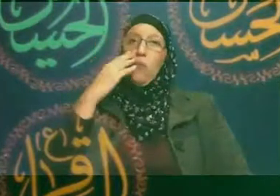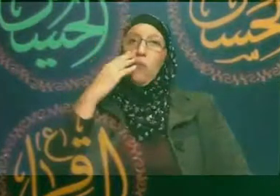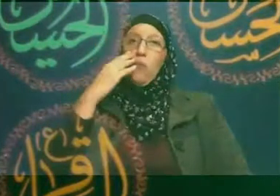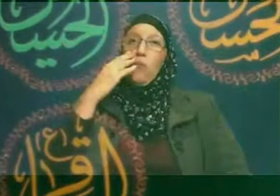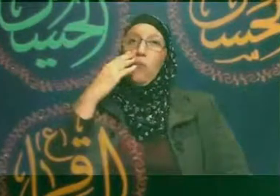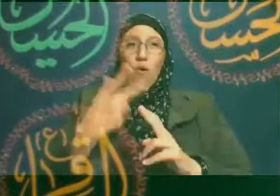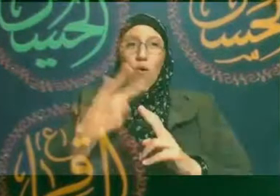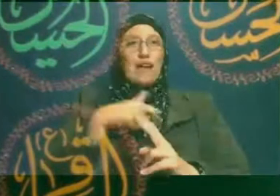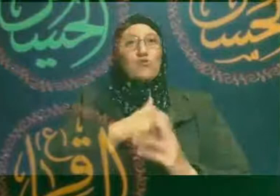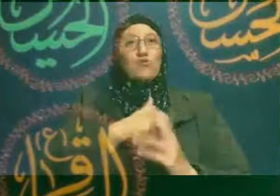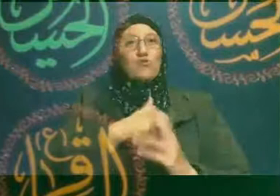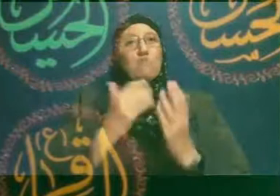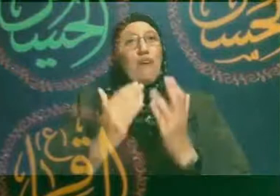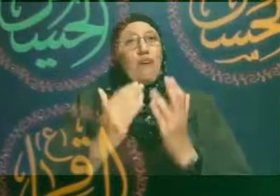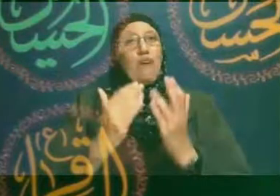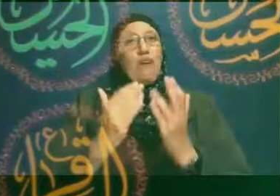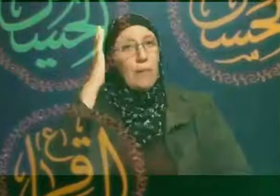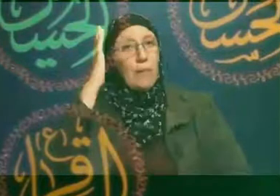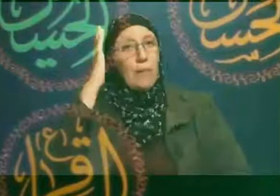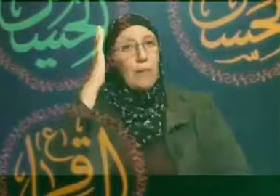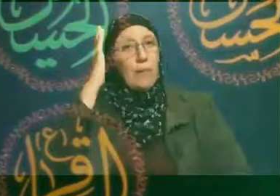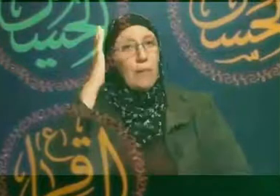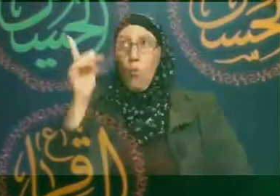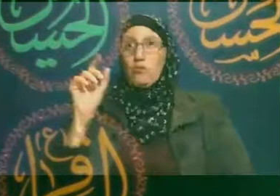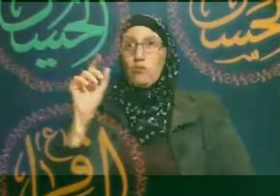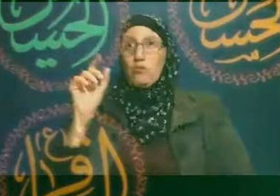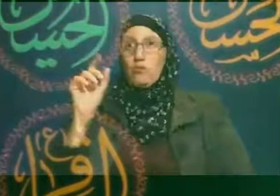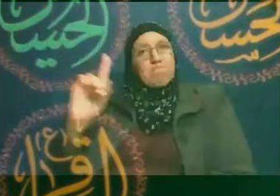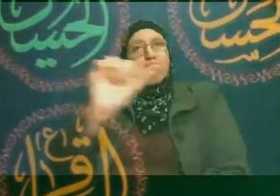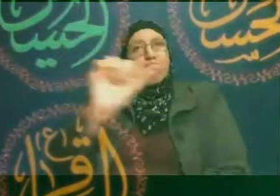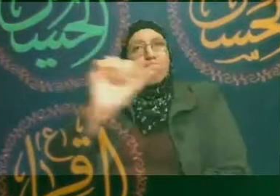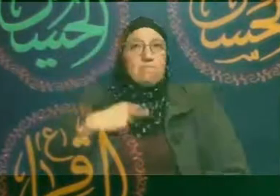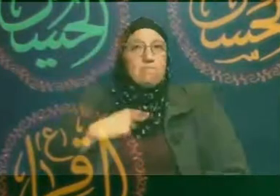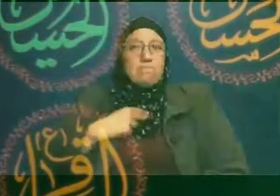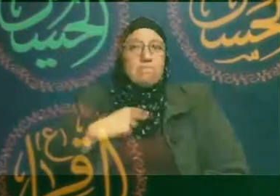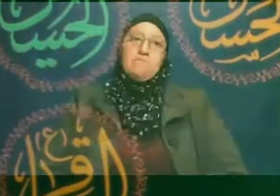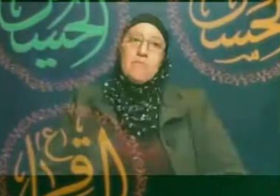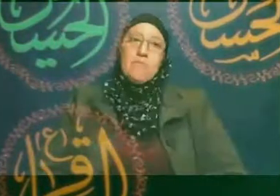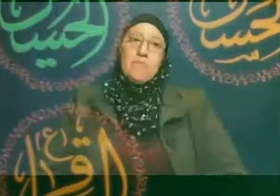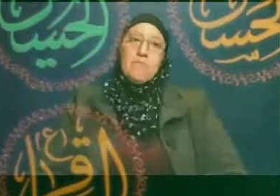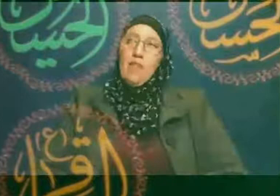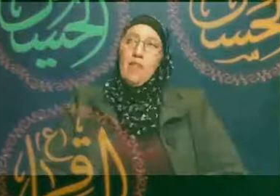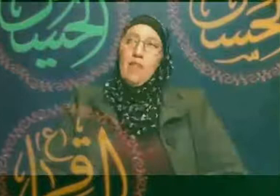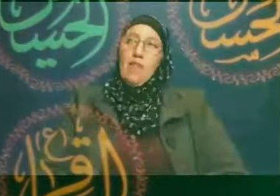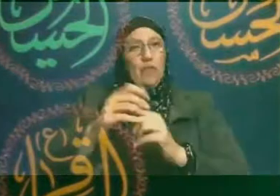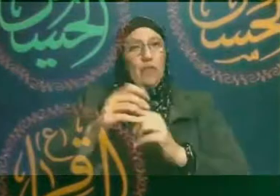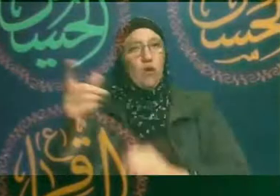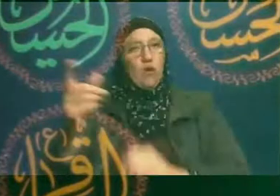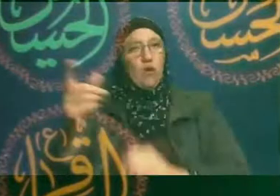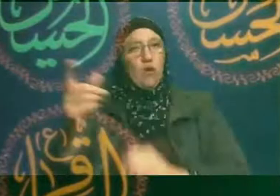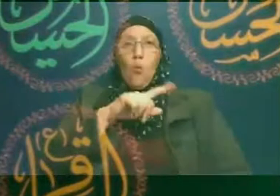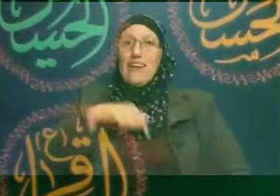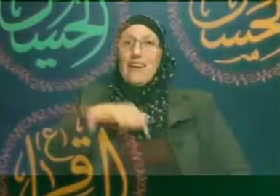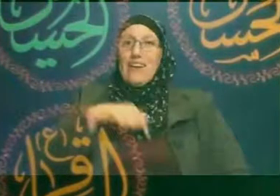mother, whatever that they need between them and the Almighty God. Inshallah, we always pray for each other and remember each other. Allow me to